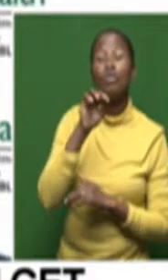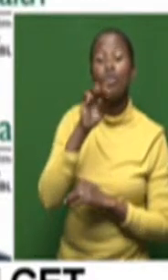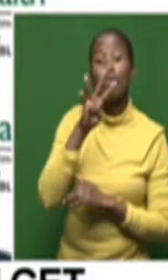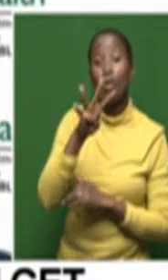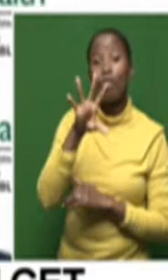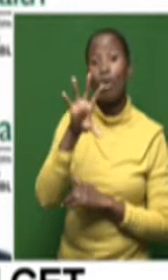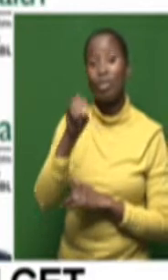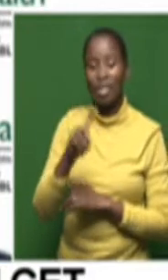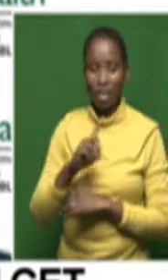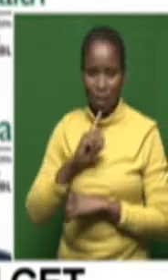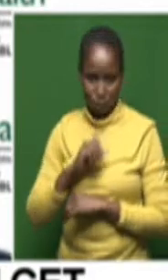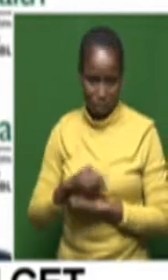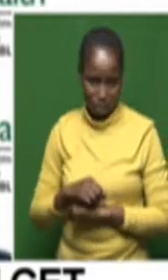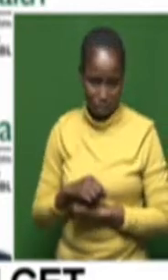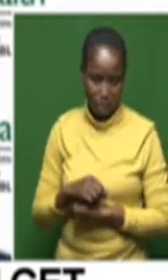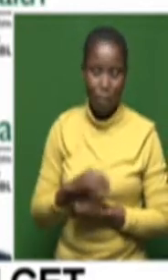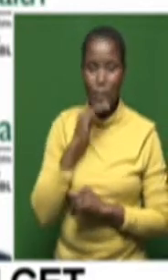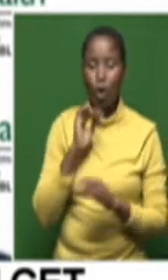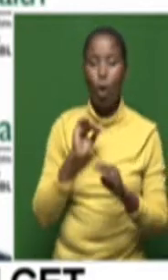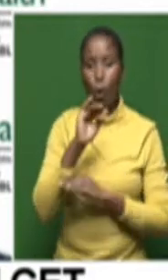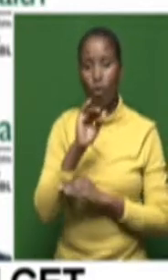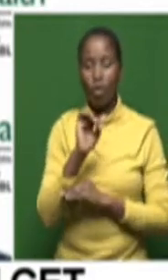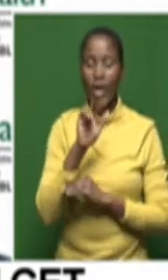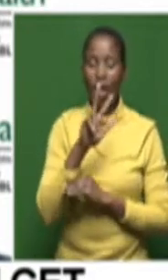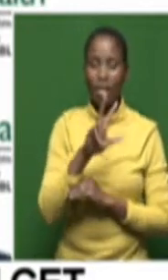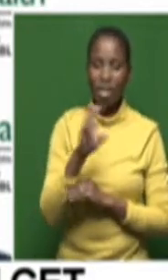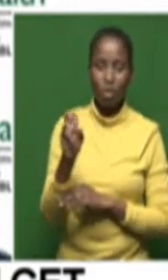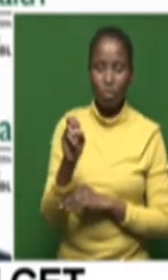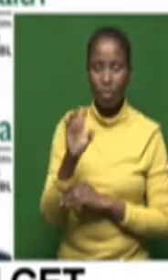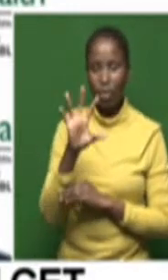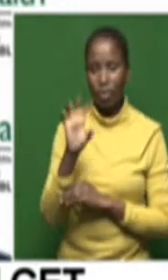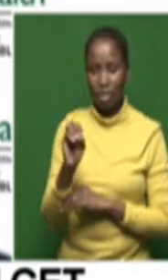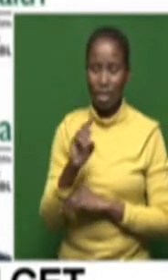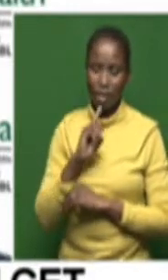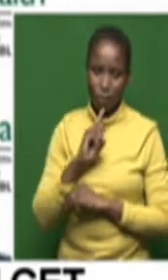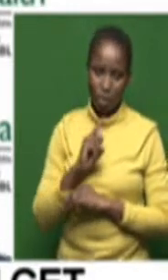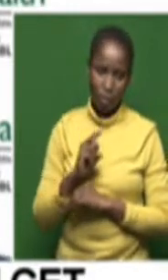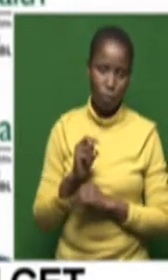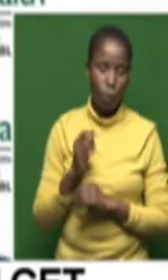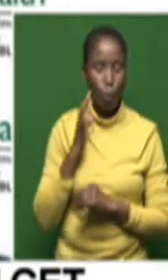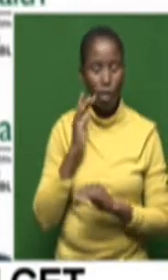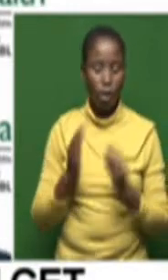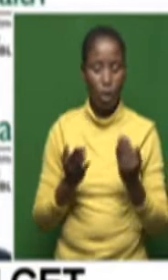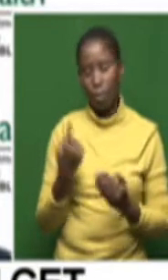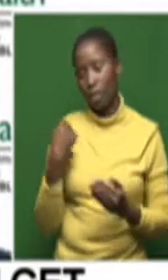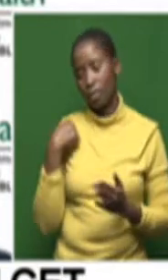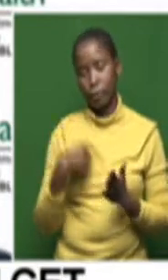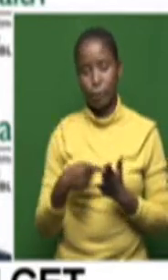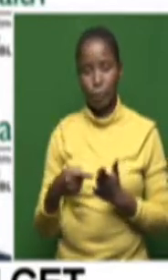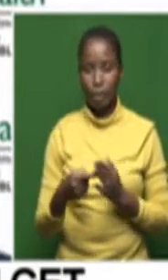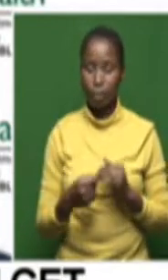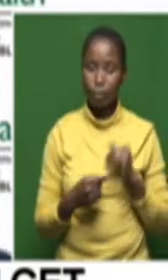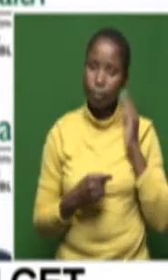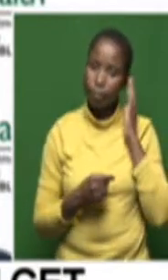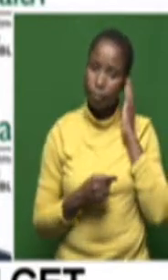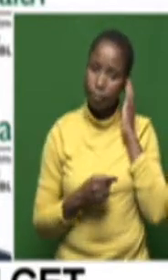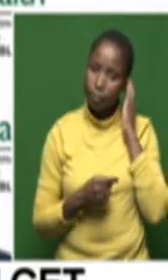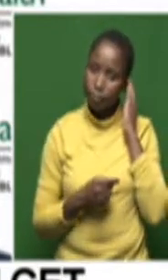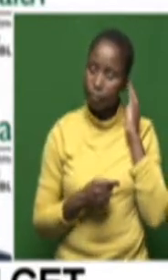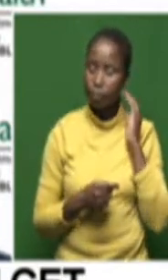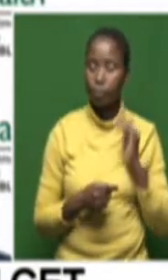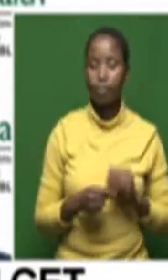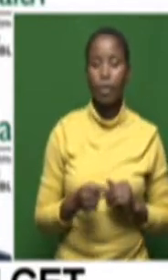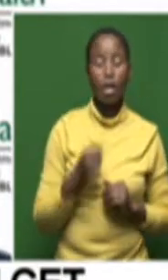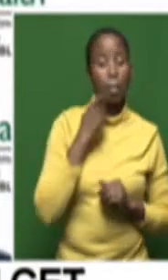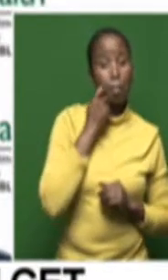5,450,000, which is over 850,000 more than the previous week. The good news also is that the male